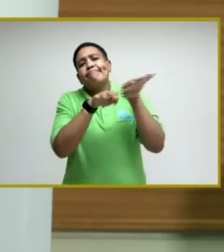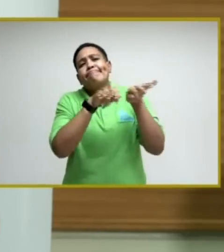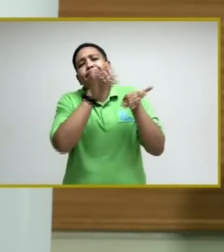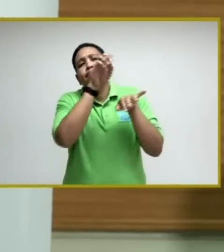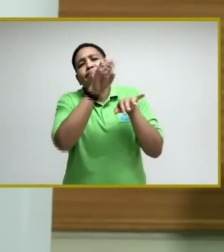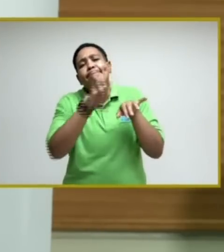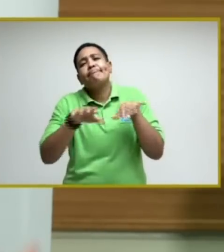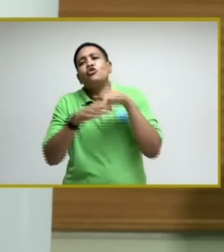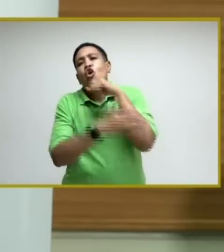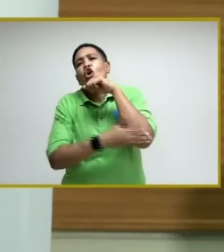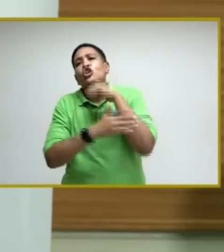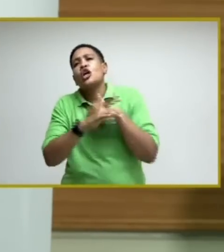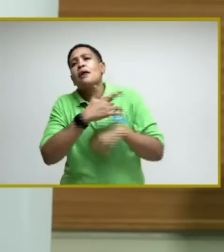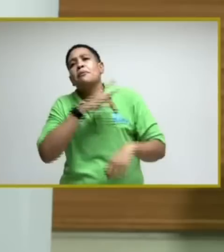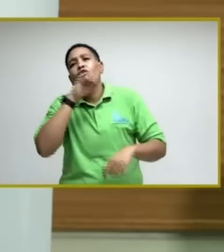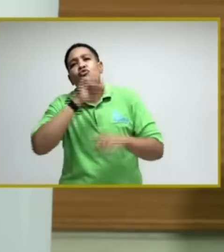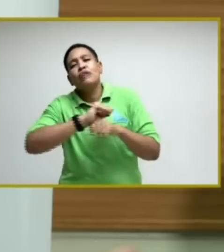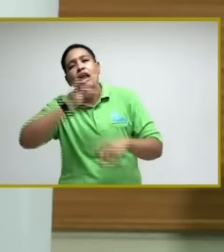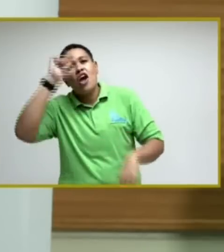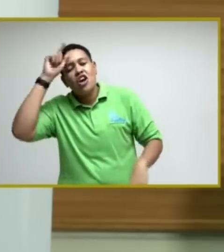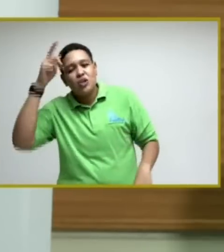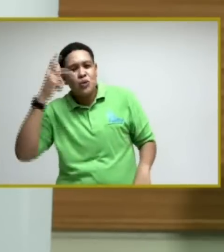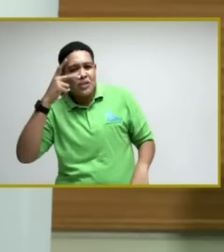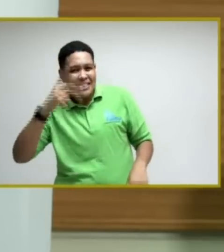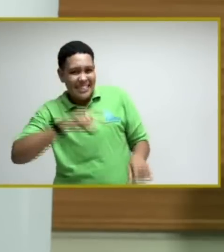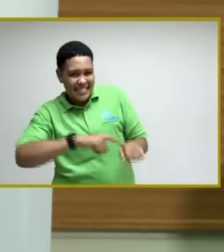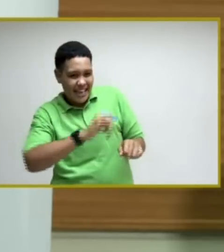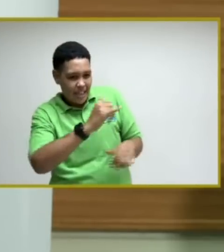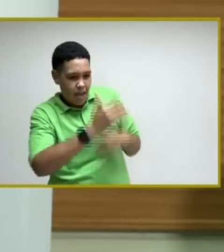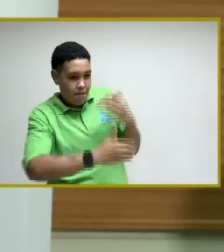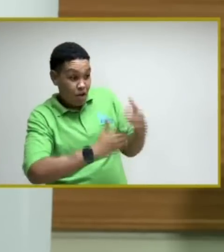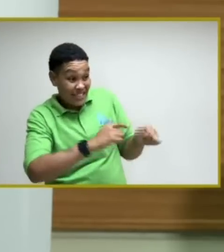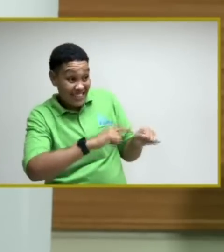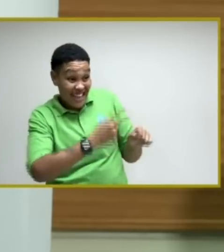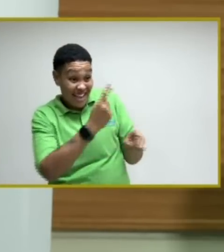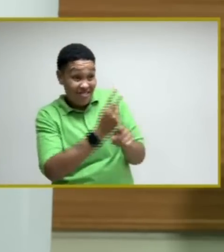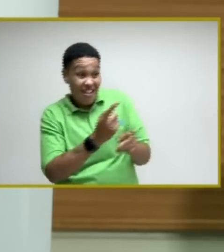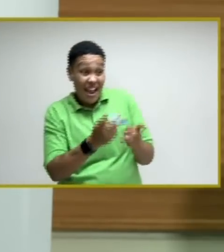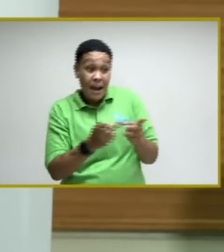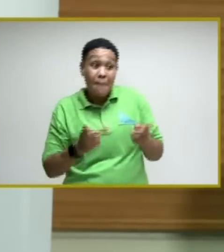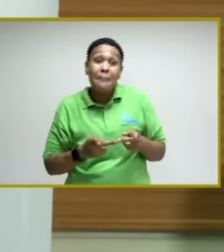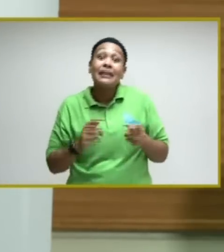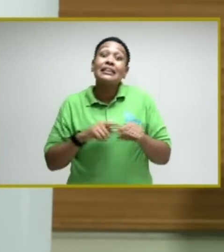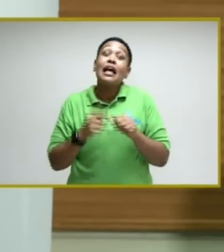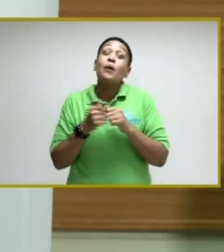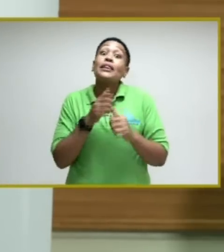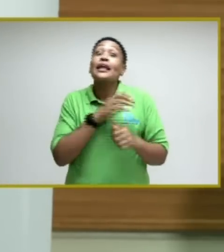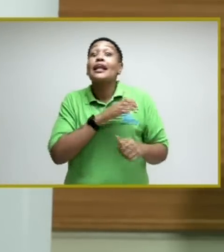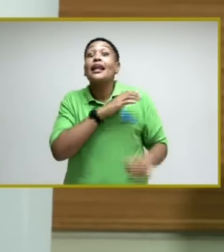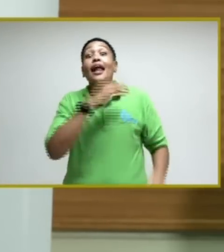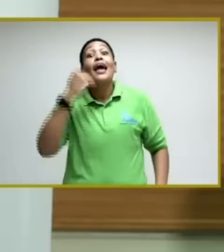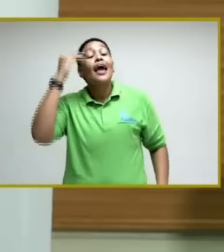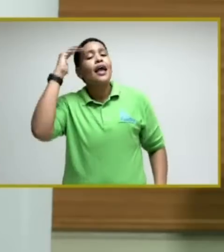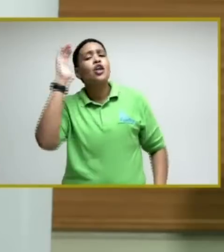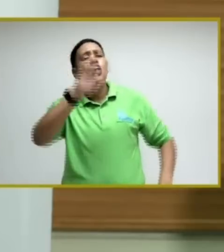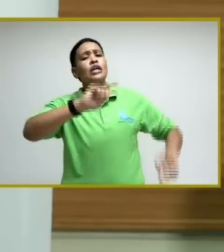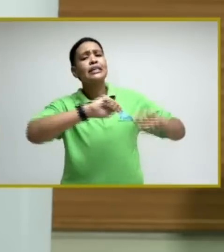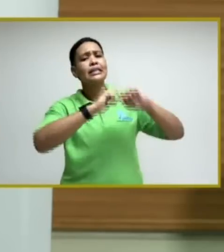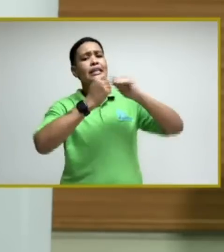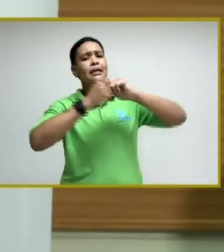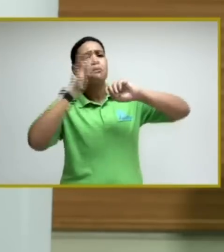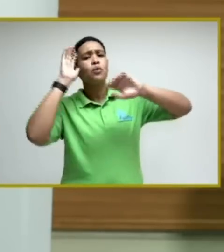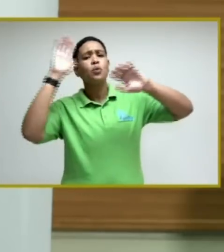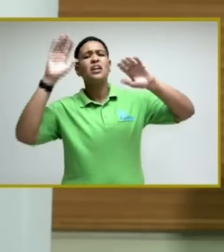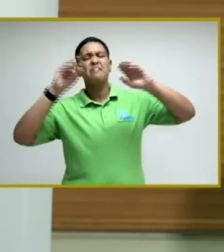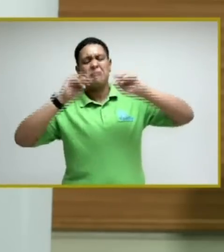So you're seeing the beginning of that process, and it starts at the right place. It starts with the clinical head and her team, and then it will be